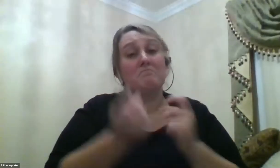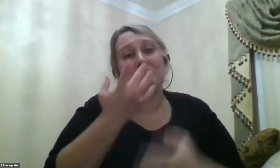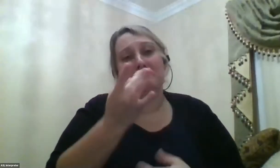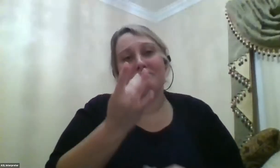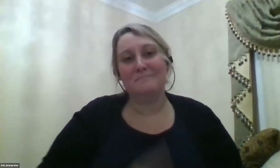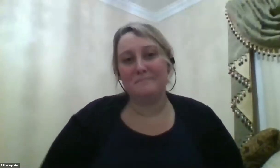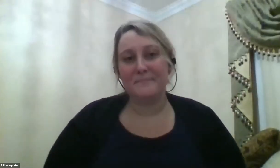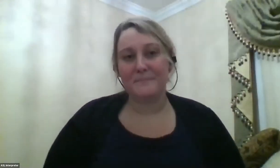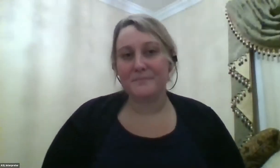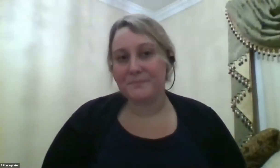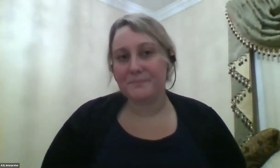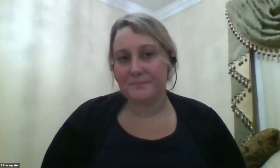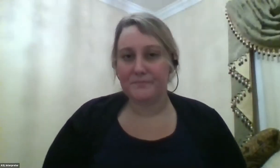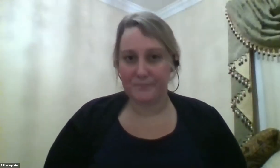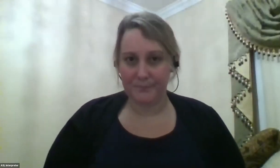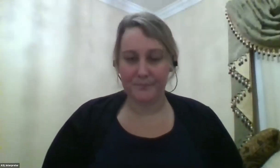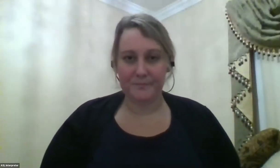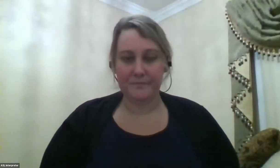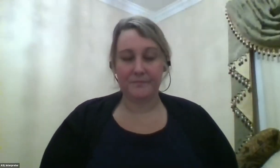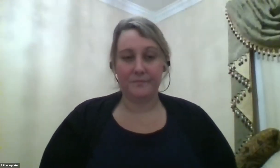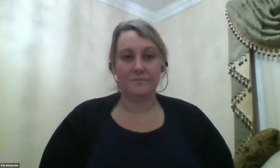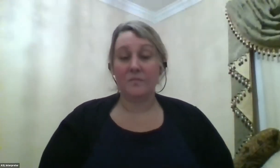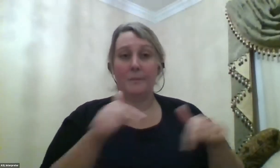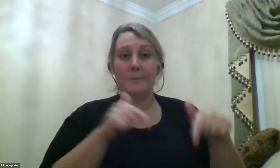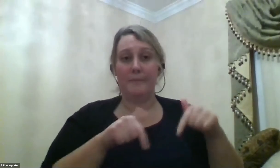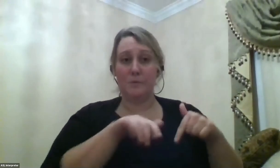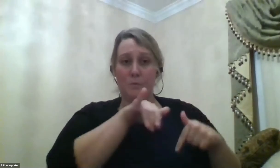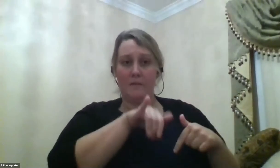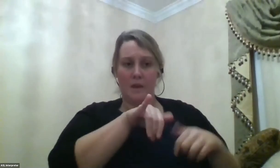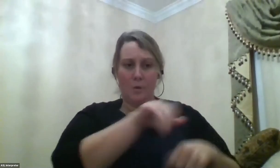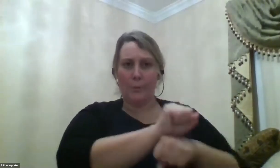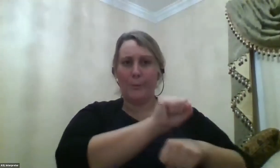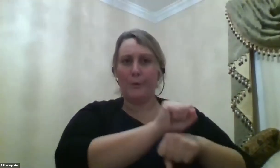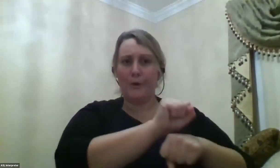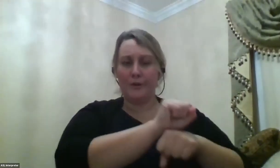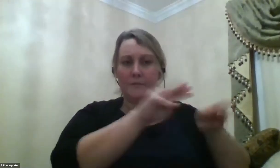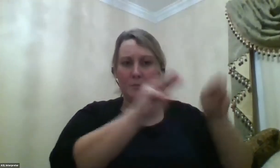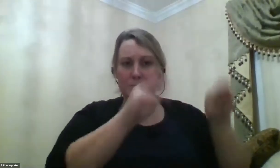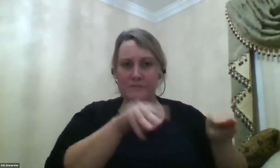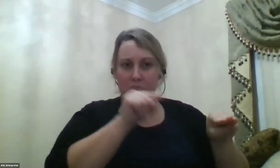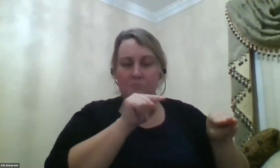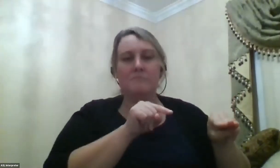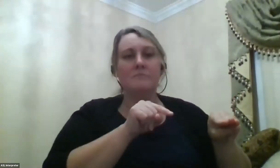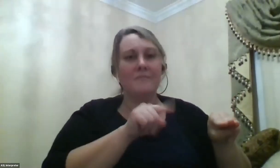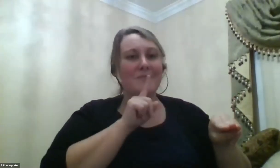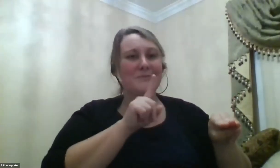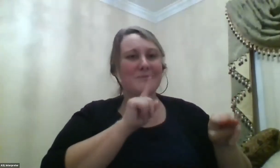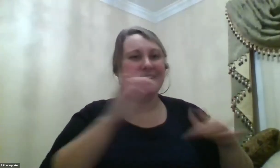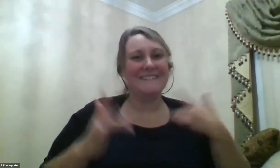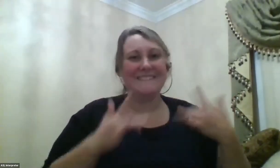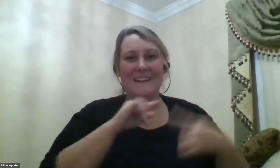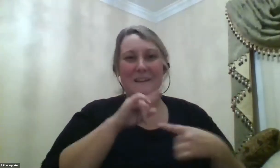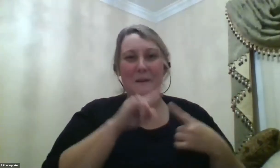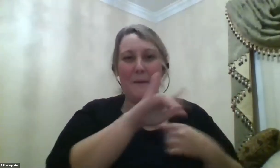I was very excited that in, in the air, um, in terms of what people are thinking about, there's a lot of focus on